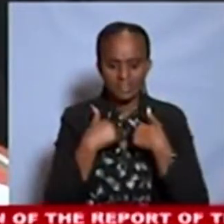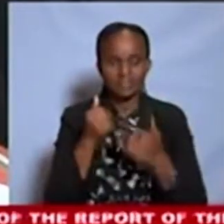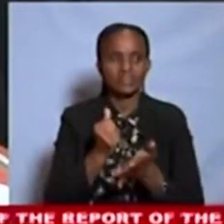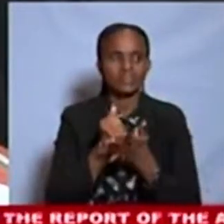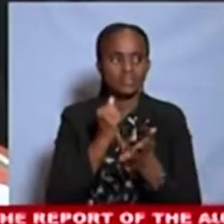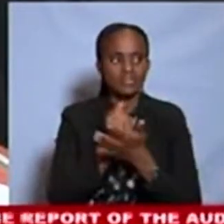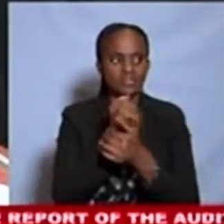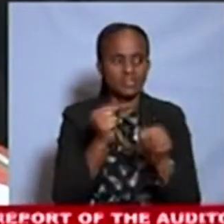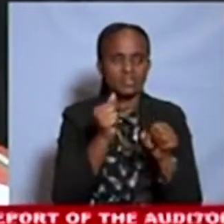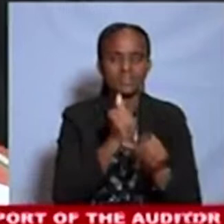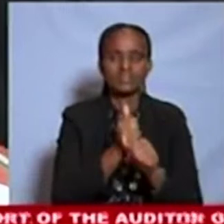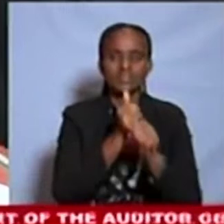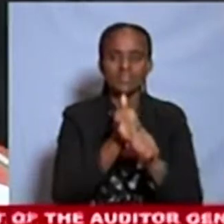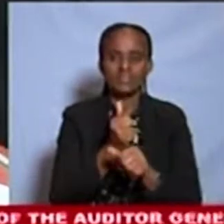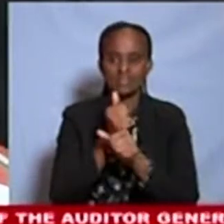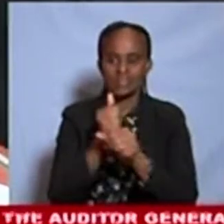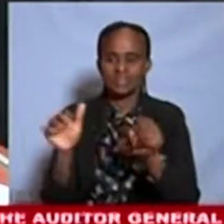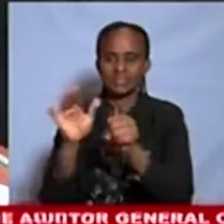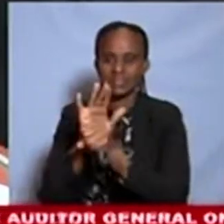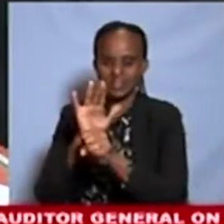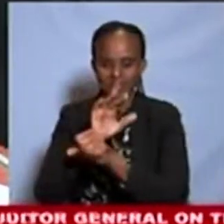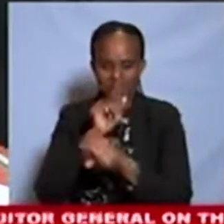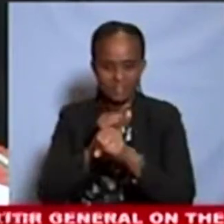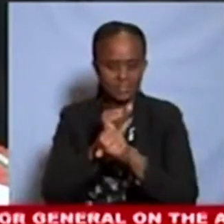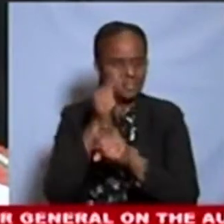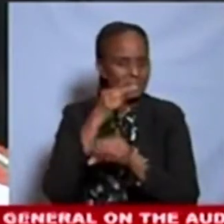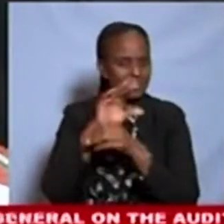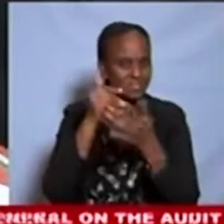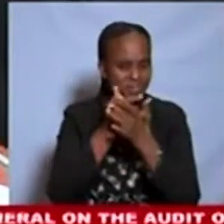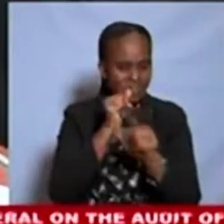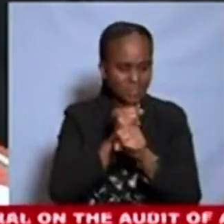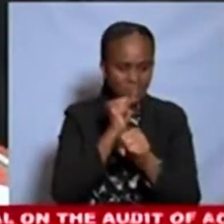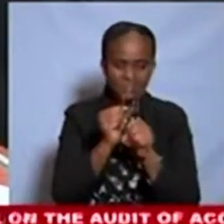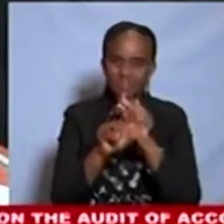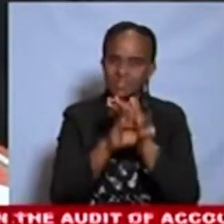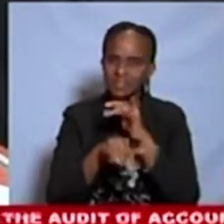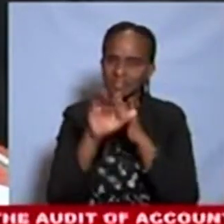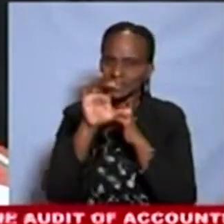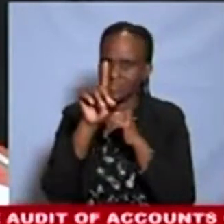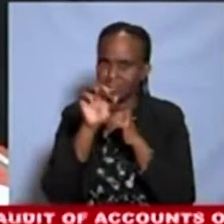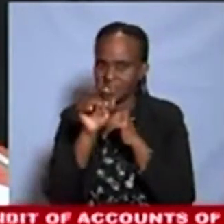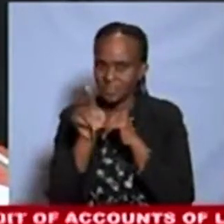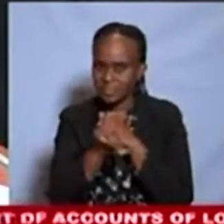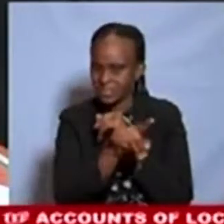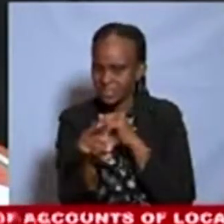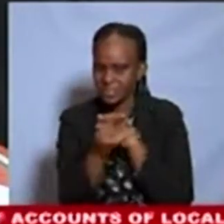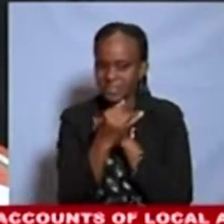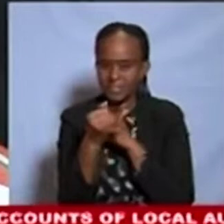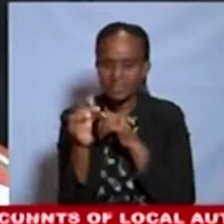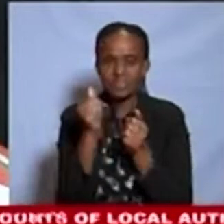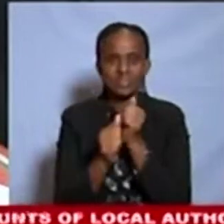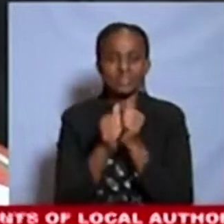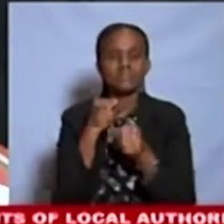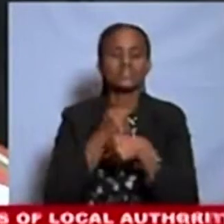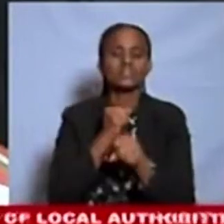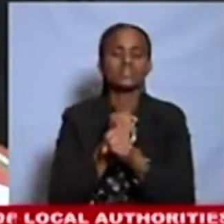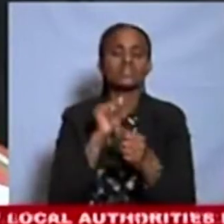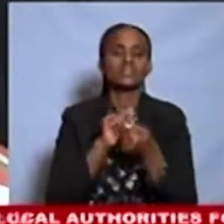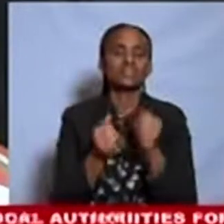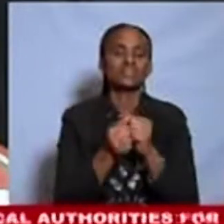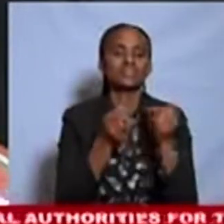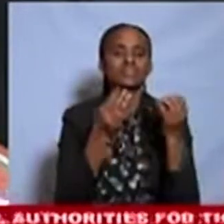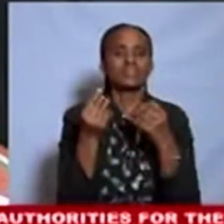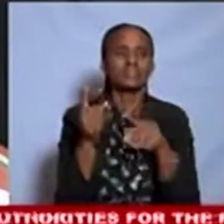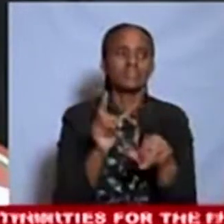to be awarding full contracts for all contractual works under CDF because these are the issues that cause the problems most of the time.